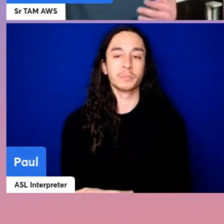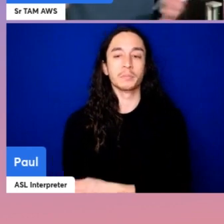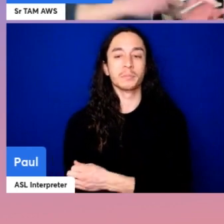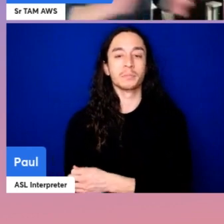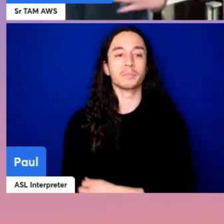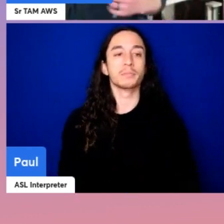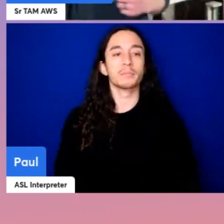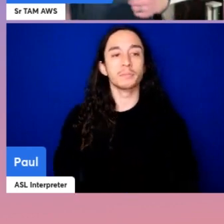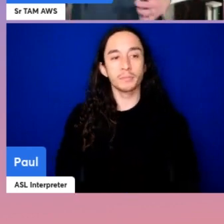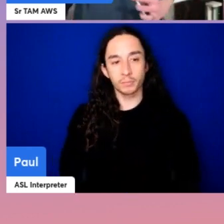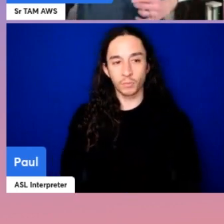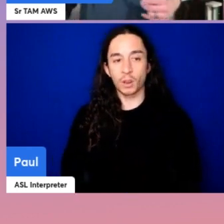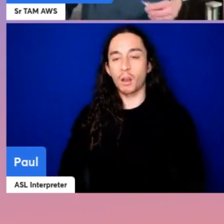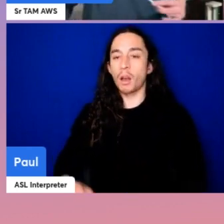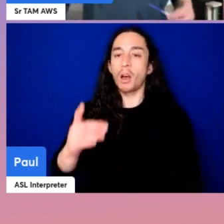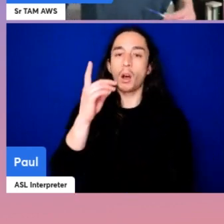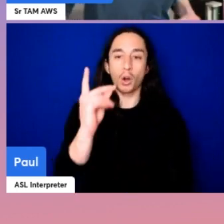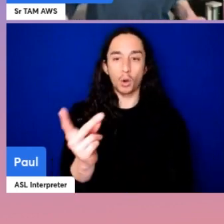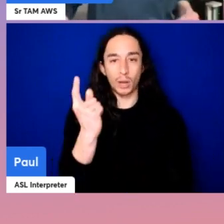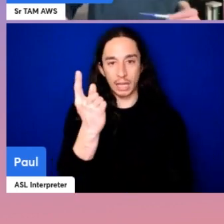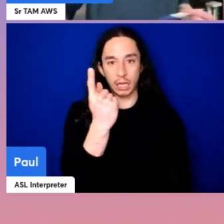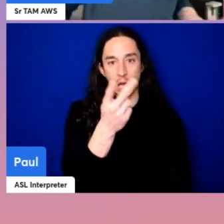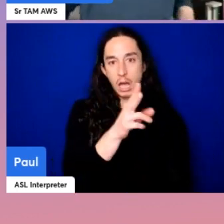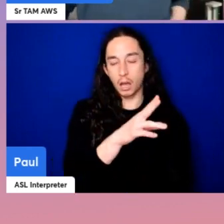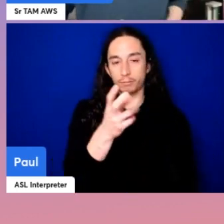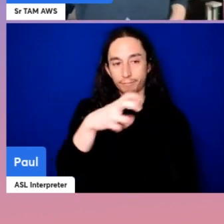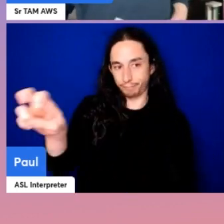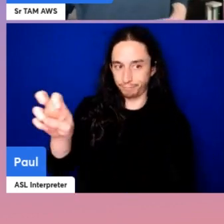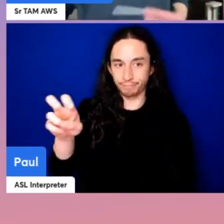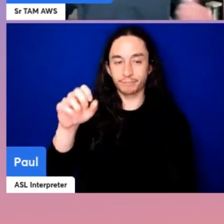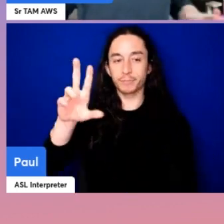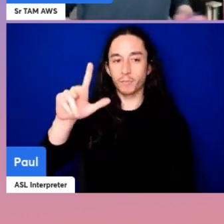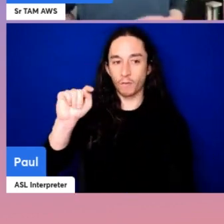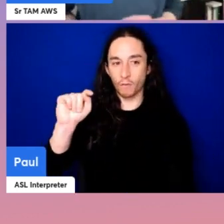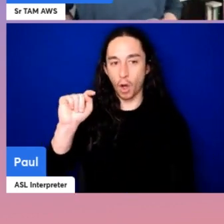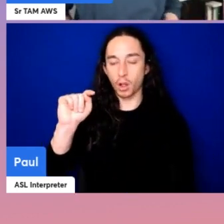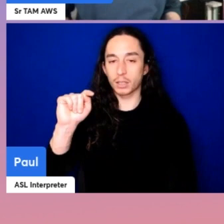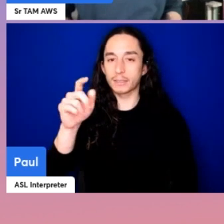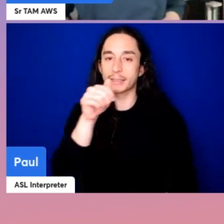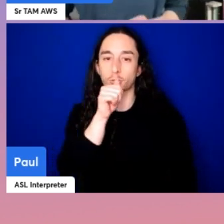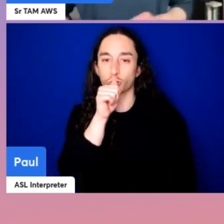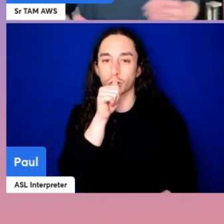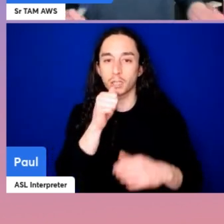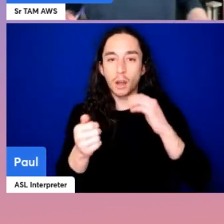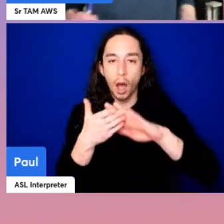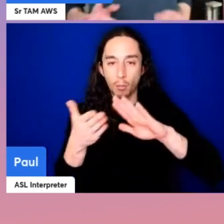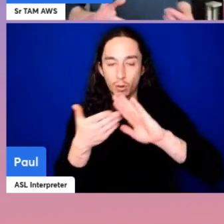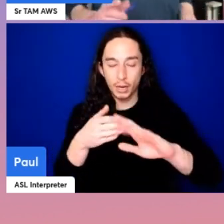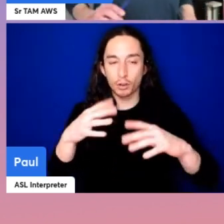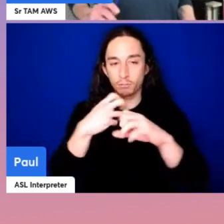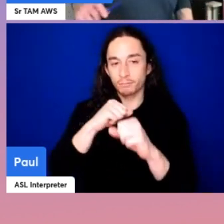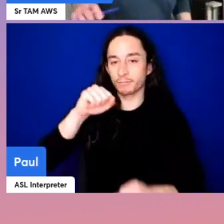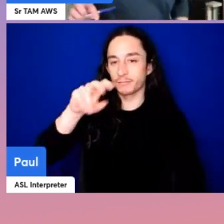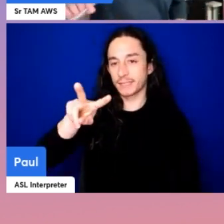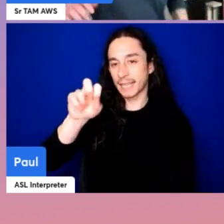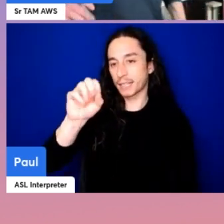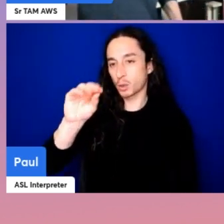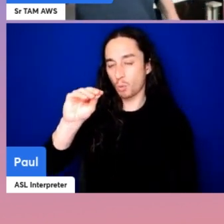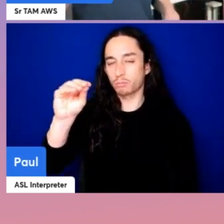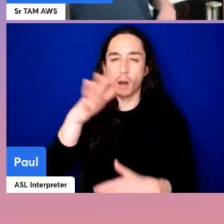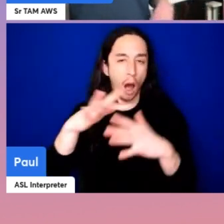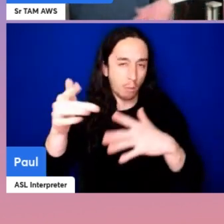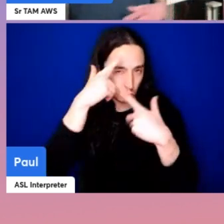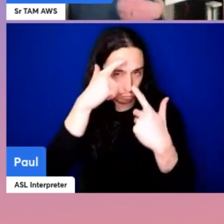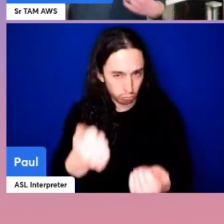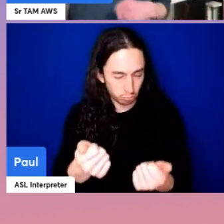We're going to take a quick right-hand turn and take a look at Vault Secrets Operator, or VSO. This is an optional component, but it does help out a little bit because